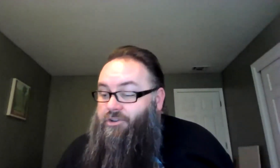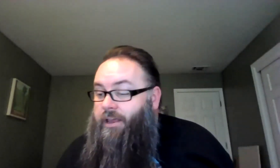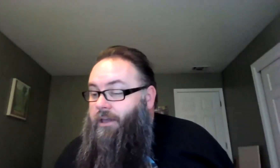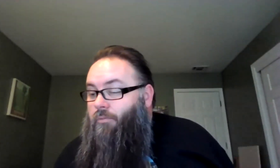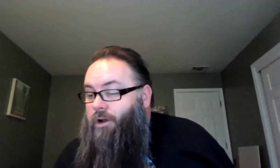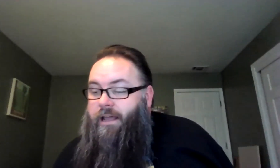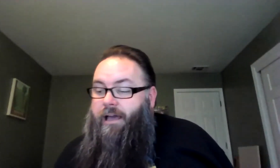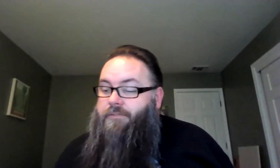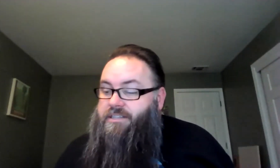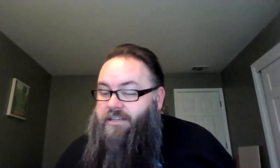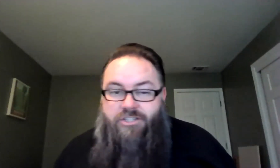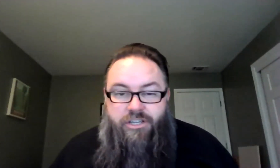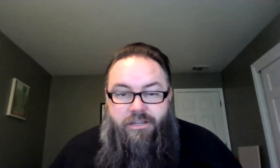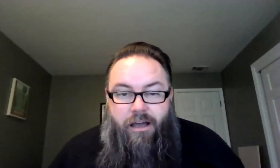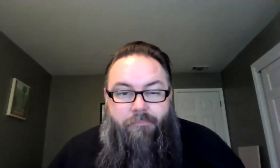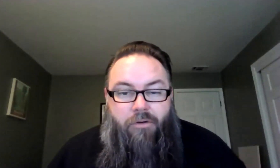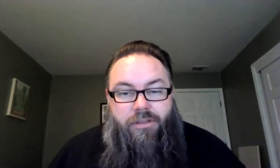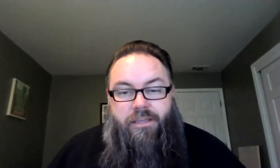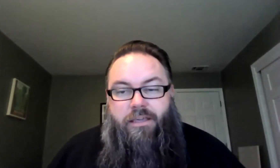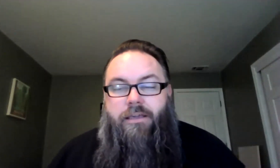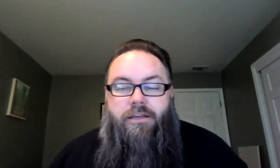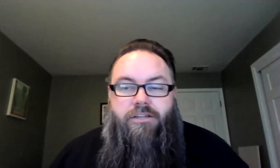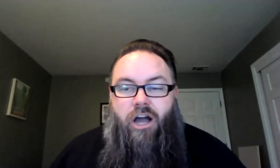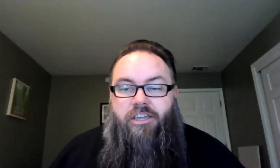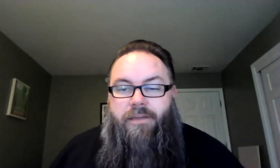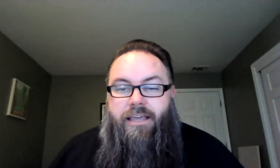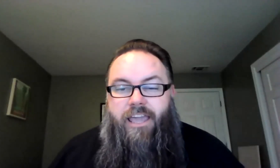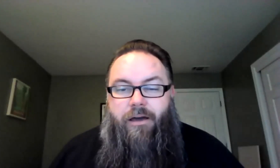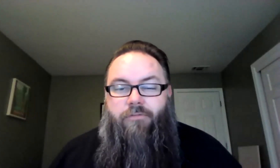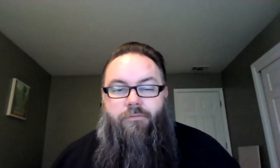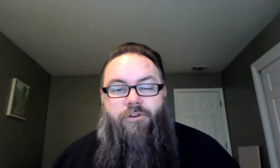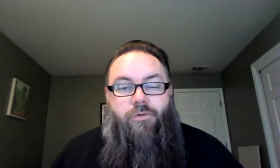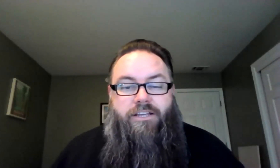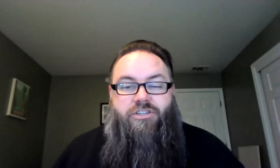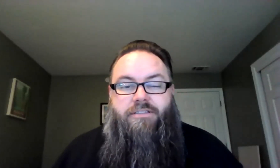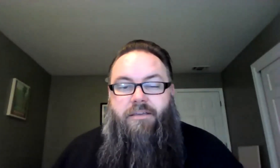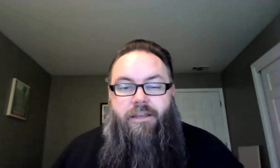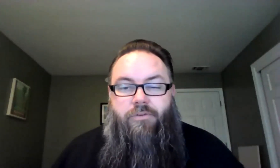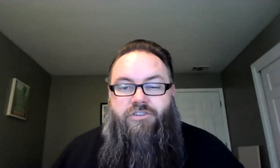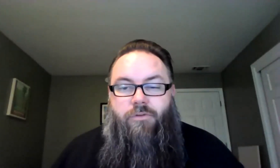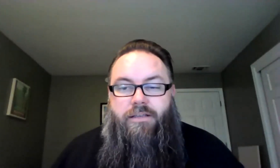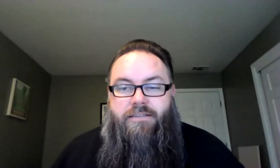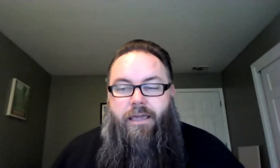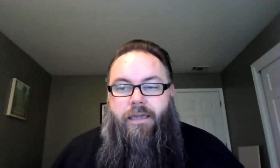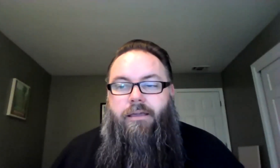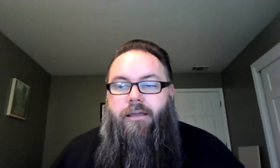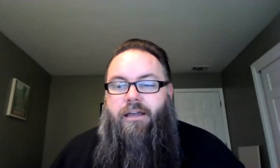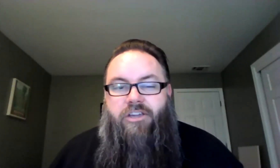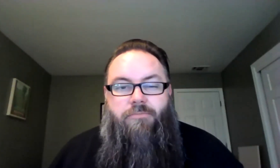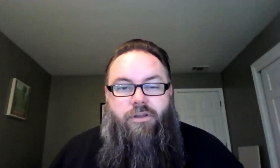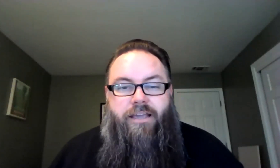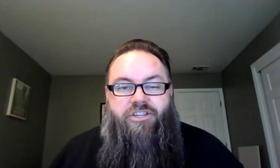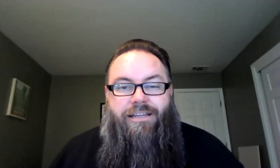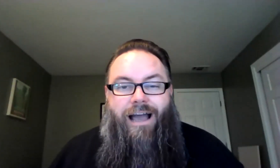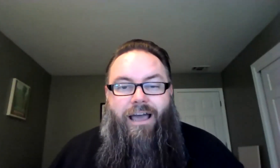meeting yesterday. We're going to have a discussion about the document that came out of our vendor relations committee, which was a kind